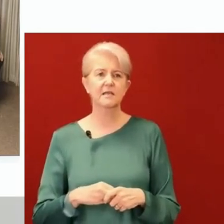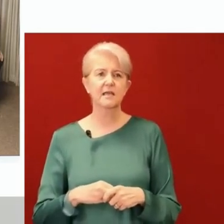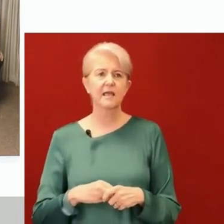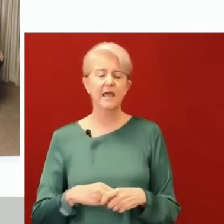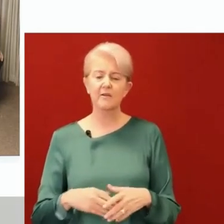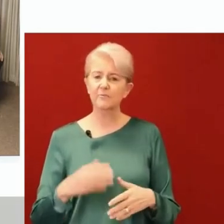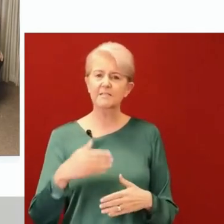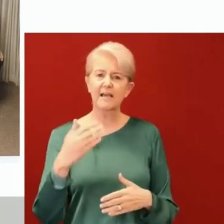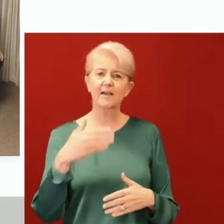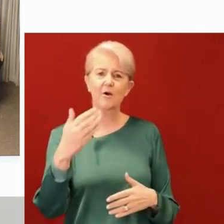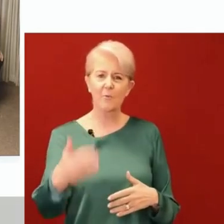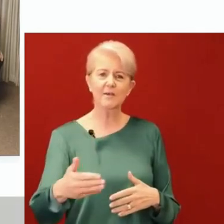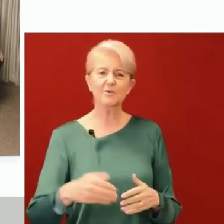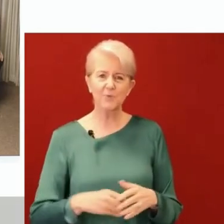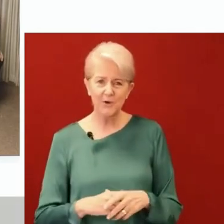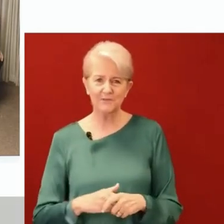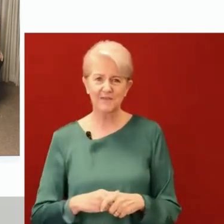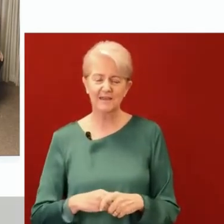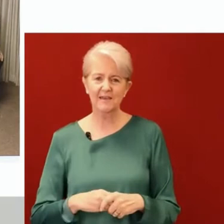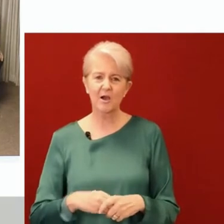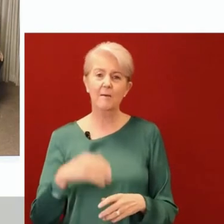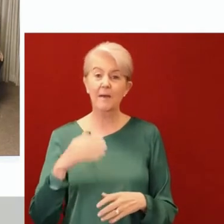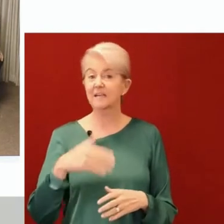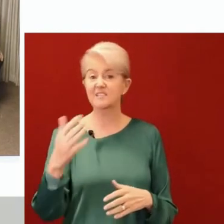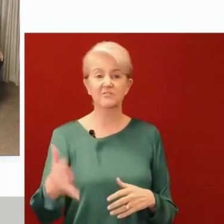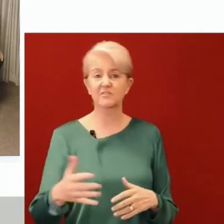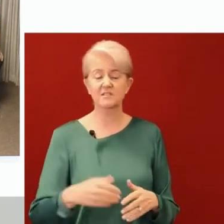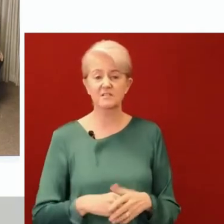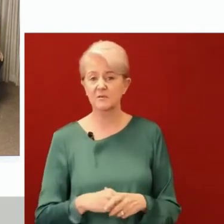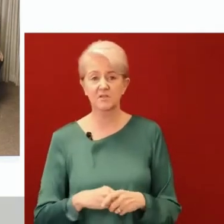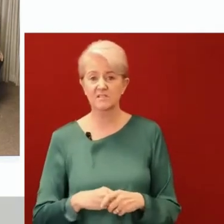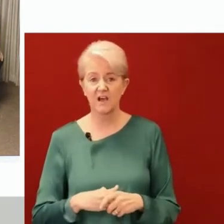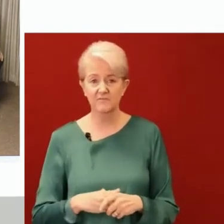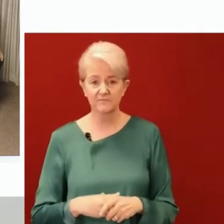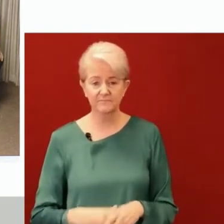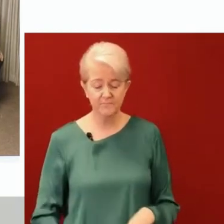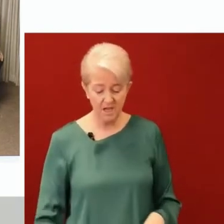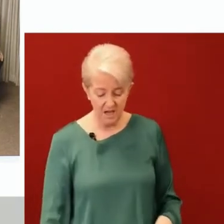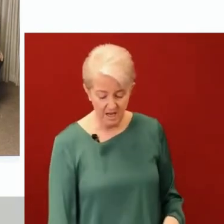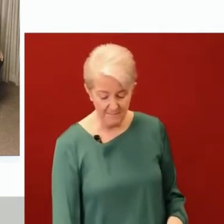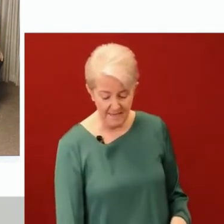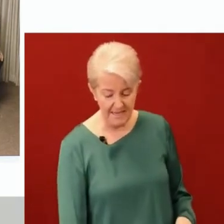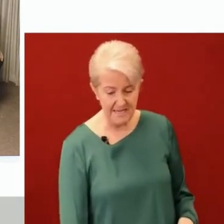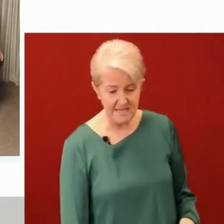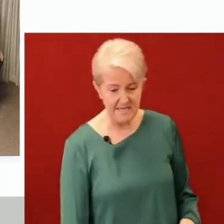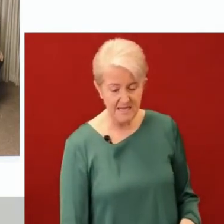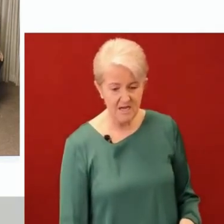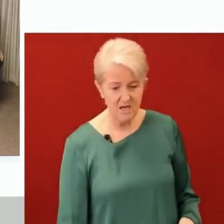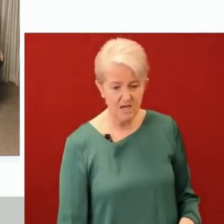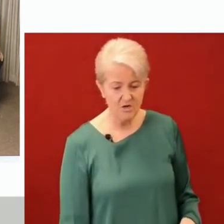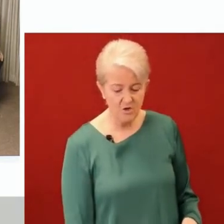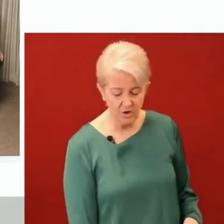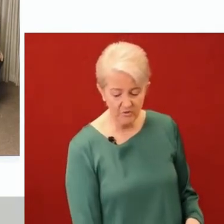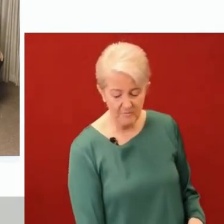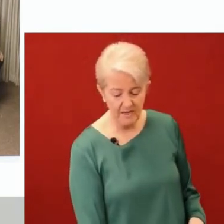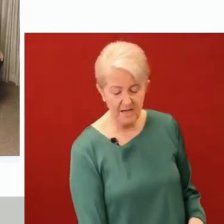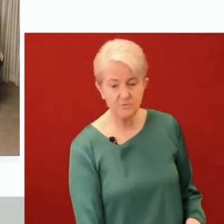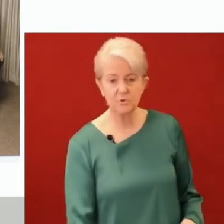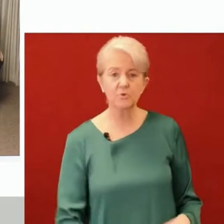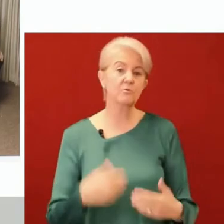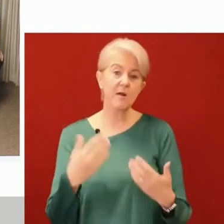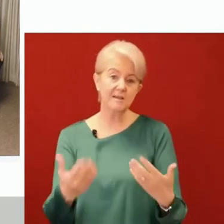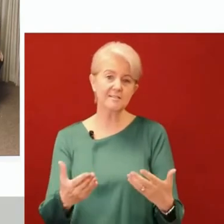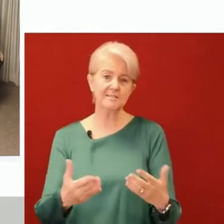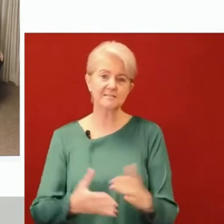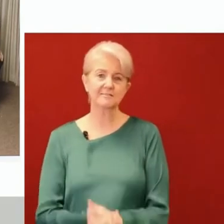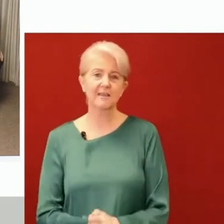that every day I went to work there, I made a difference in someone's life. I may not have been able